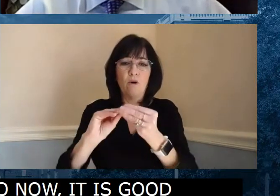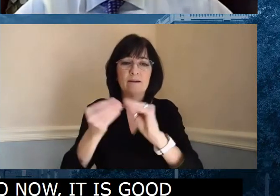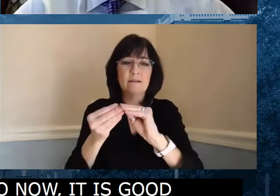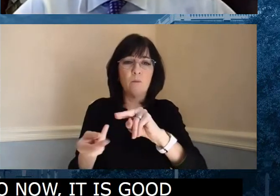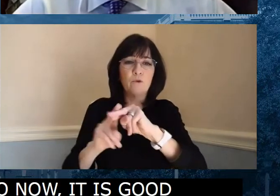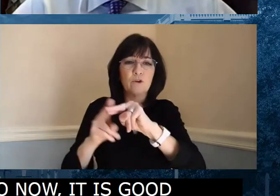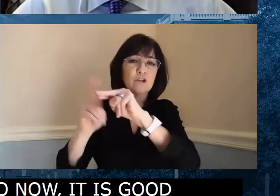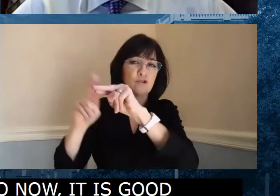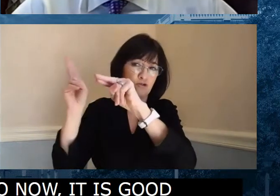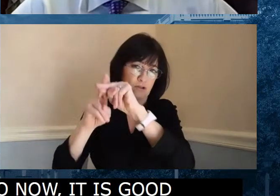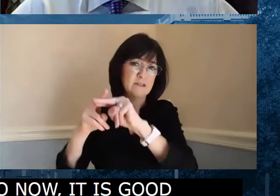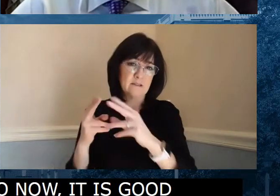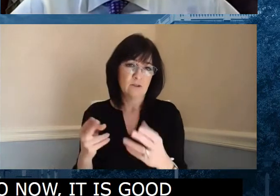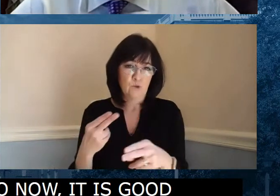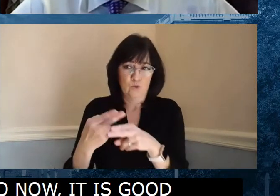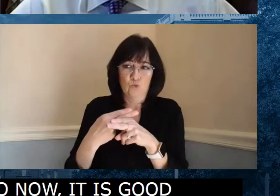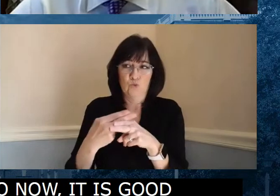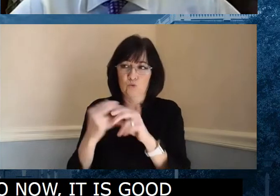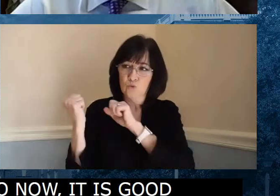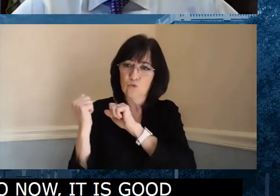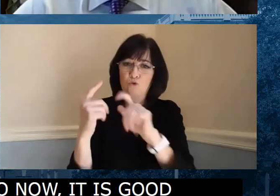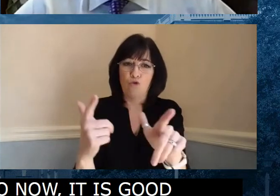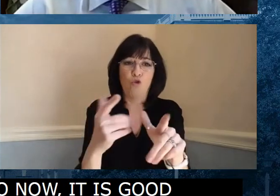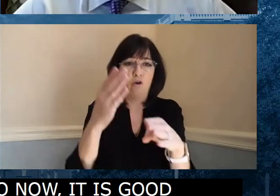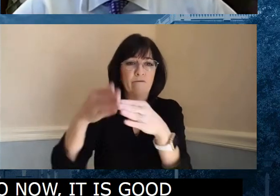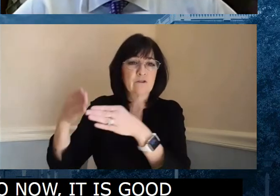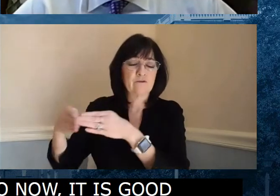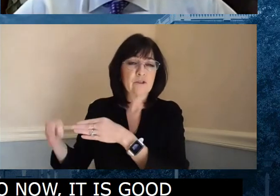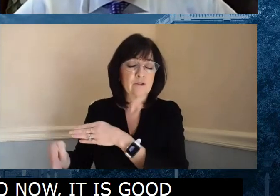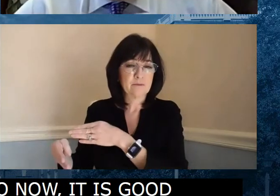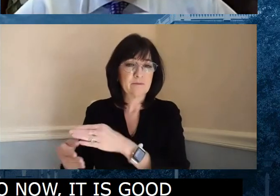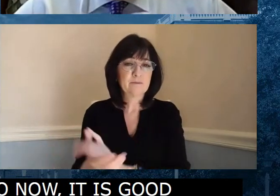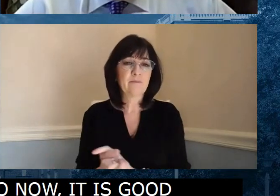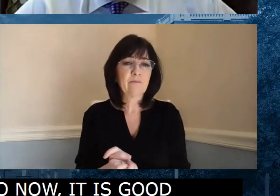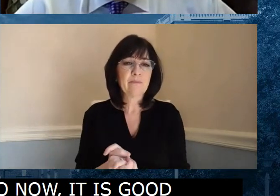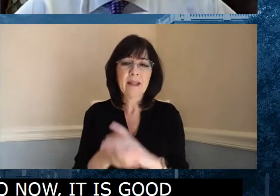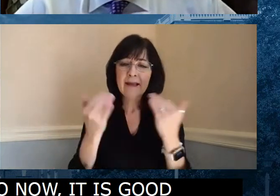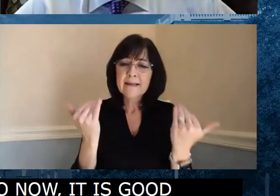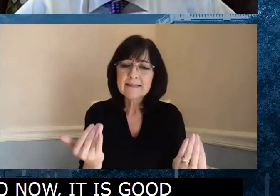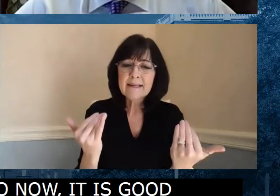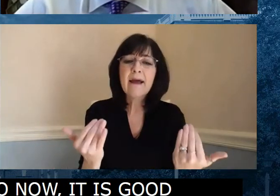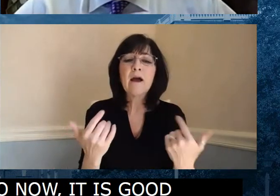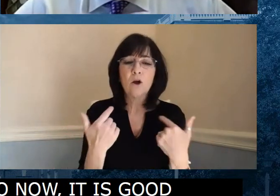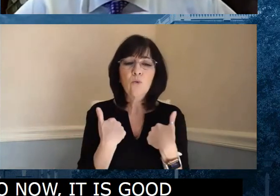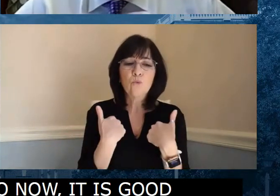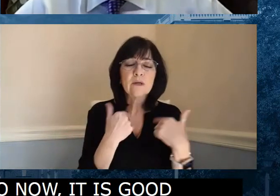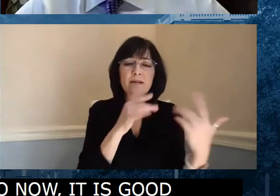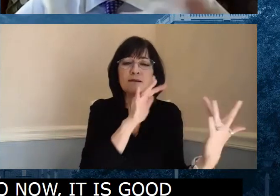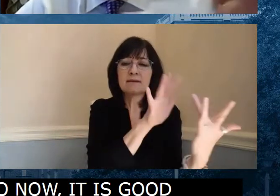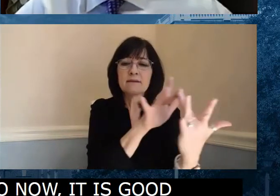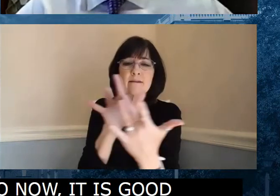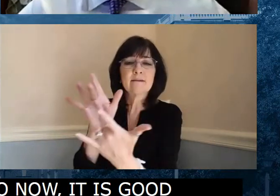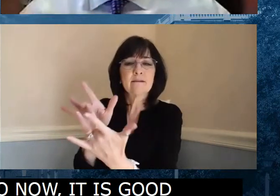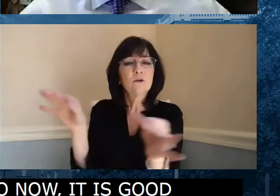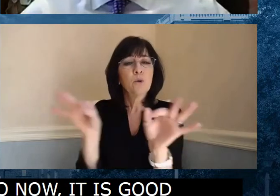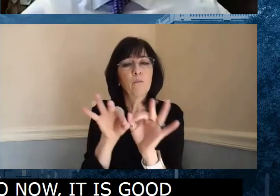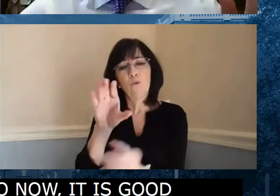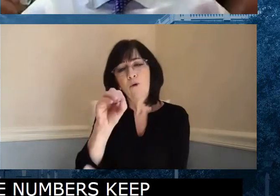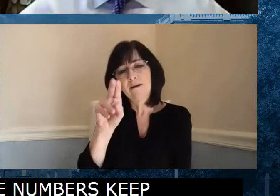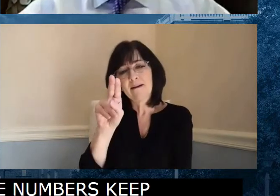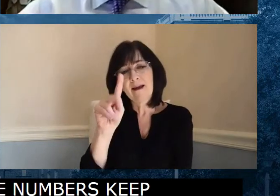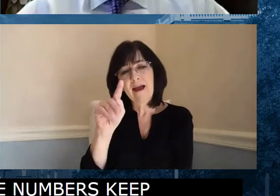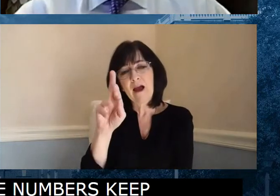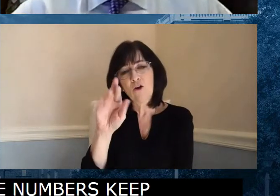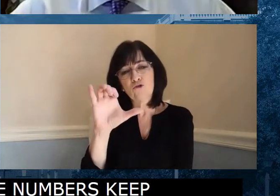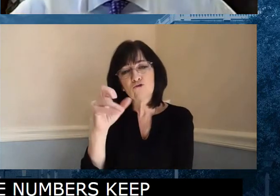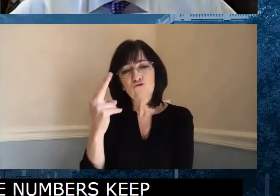week with really we're doing some outreach. We know college students in that age range, 20 or 18